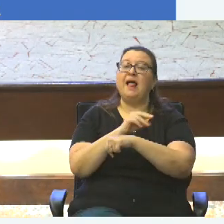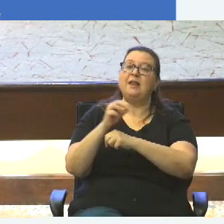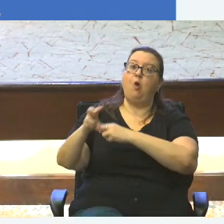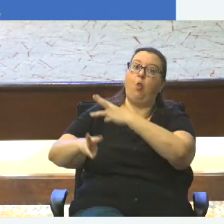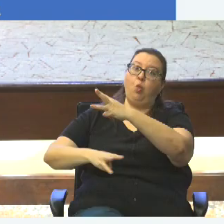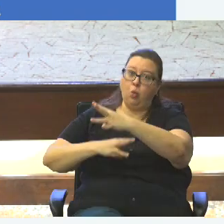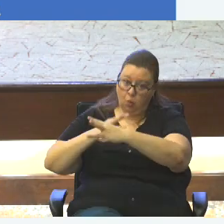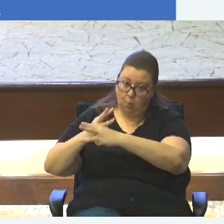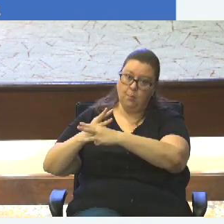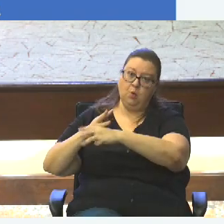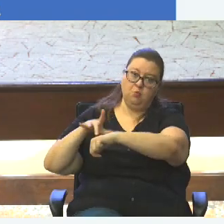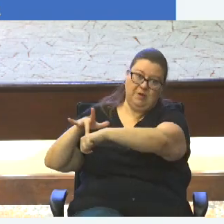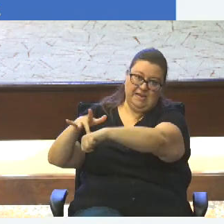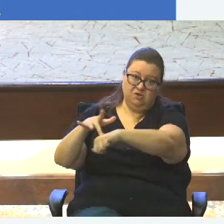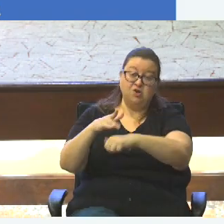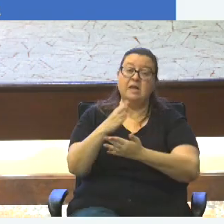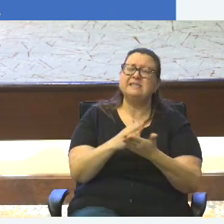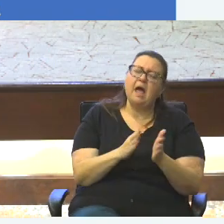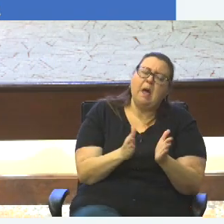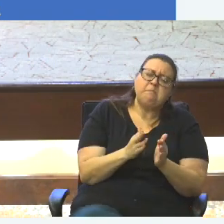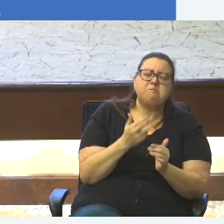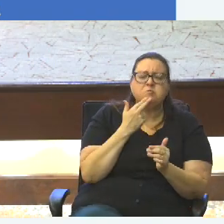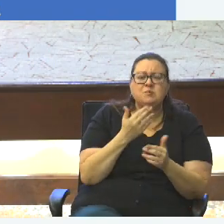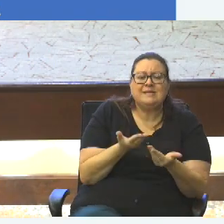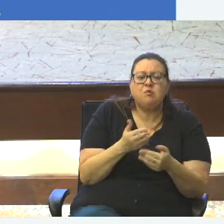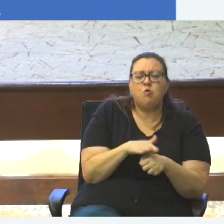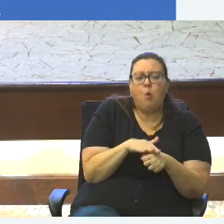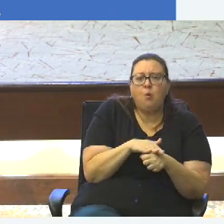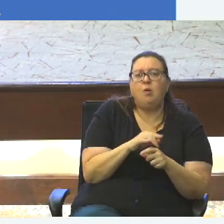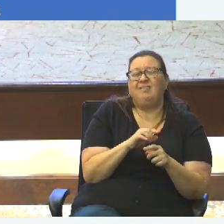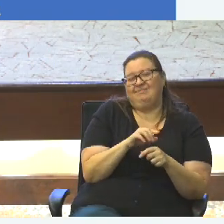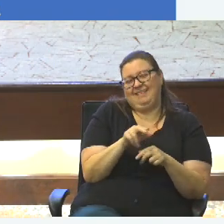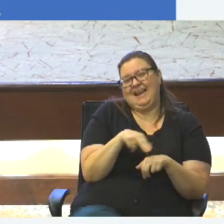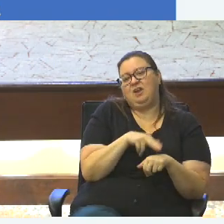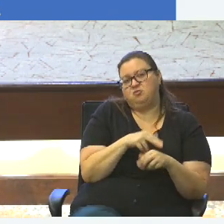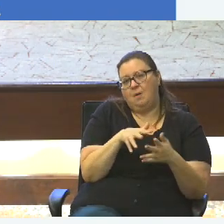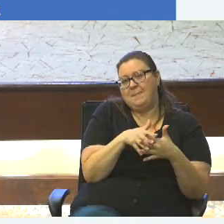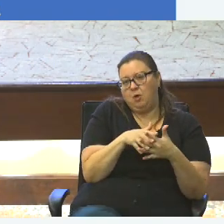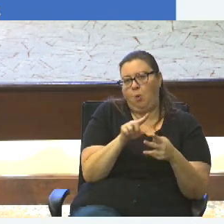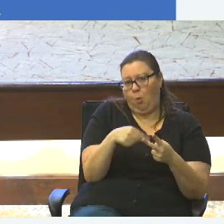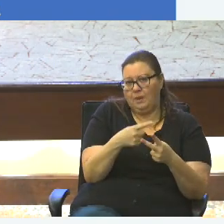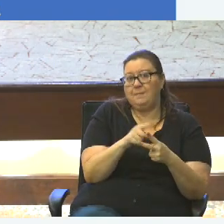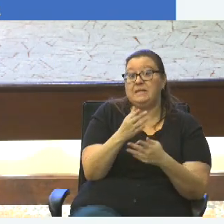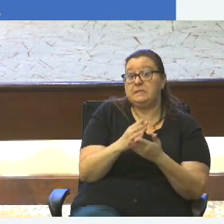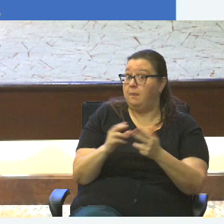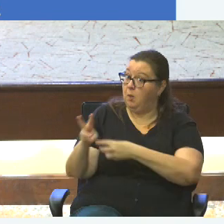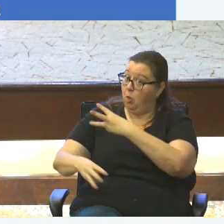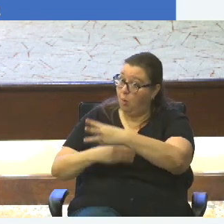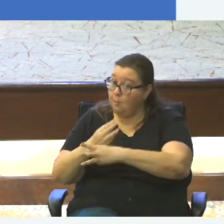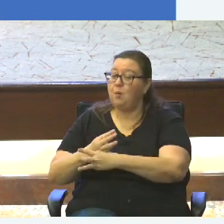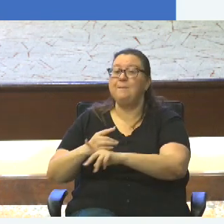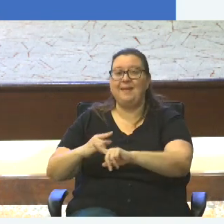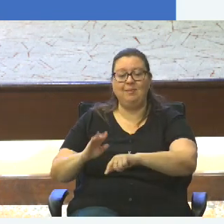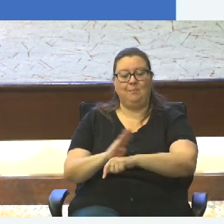known nationally, some of them are known globally. They do business around the world from the Waco Regional Airport.